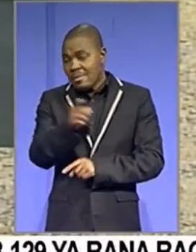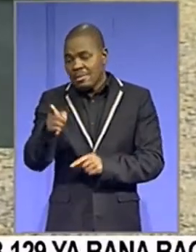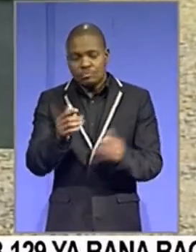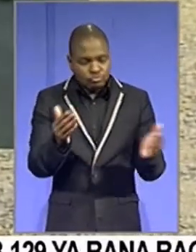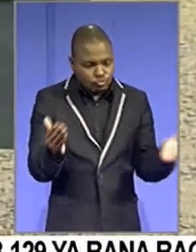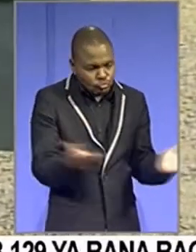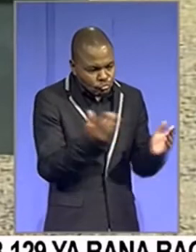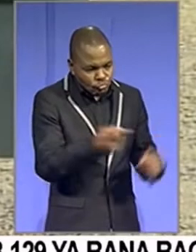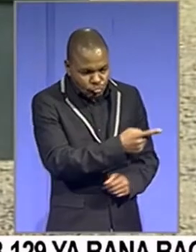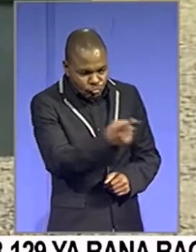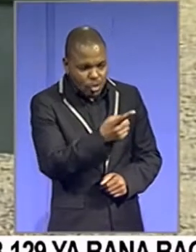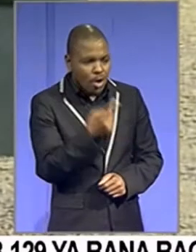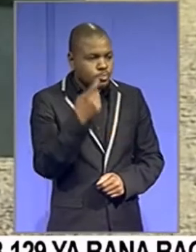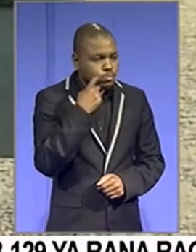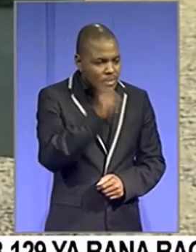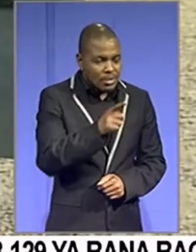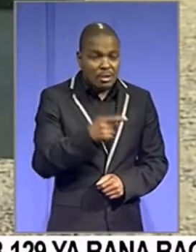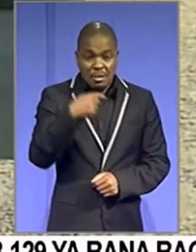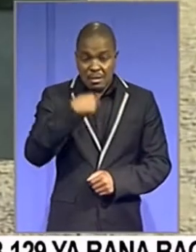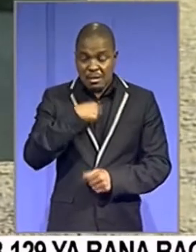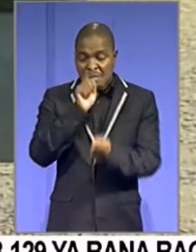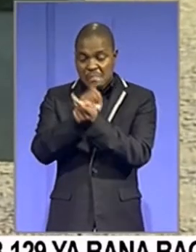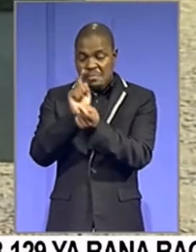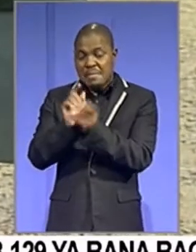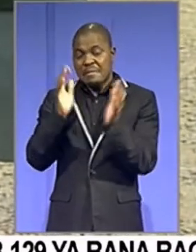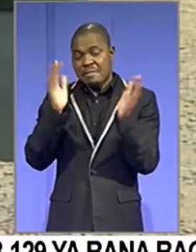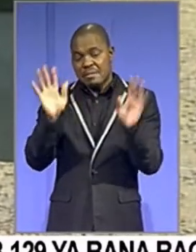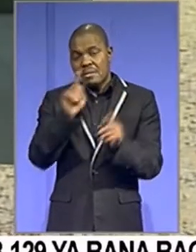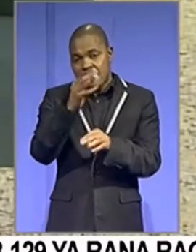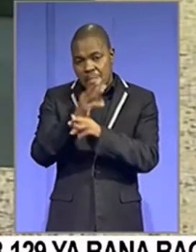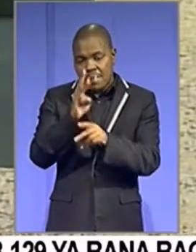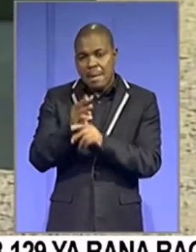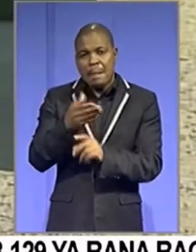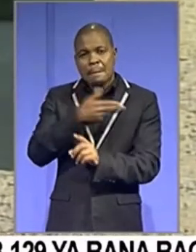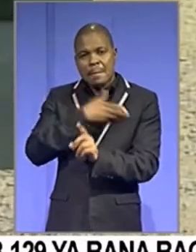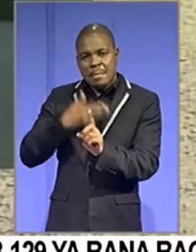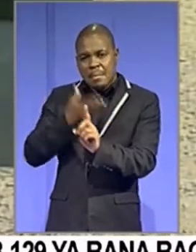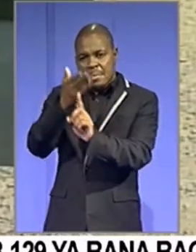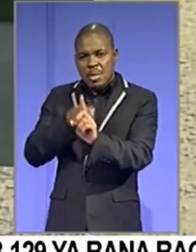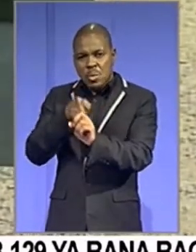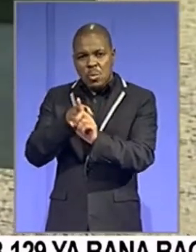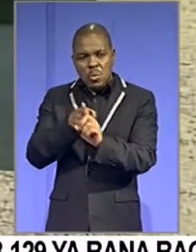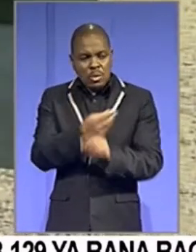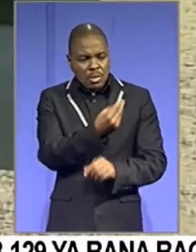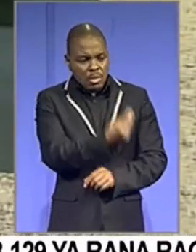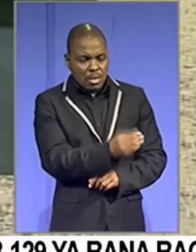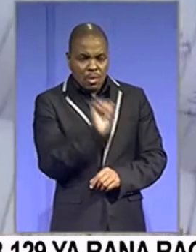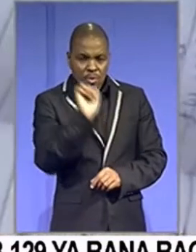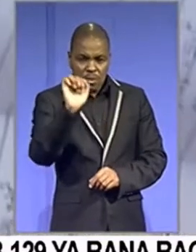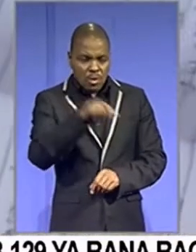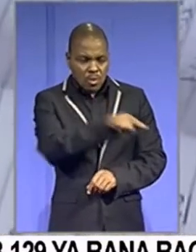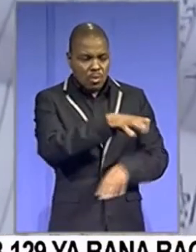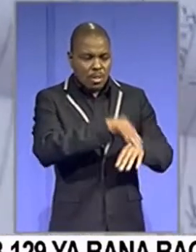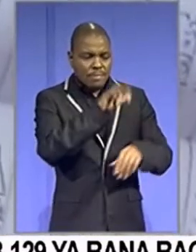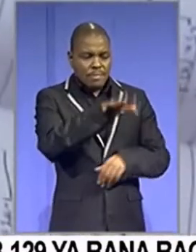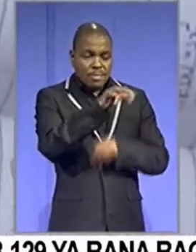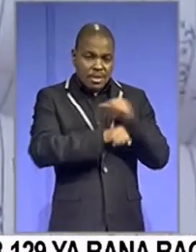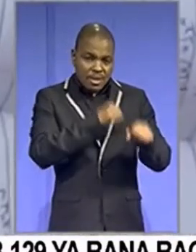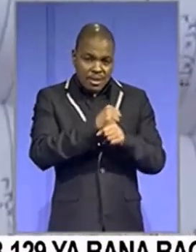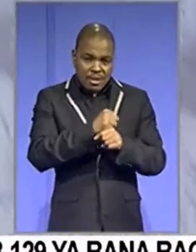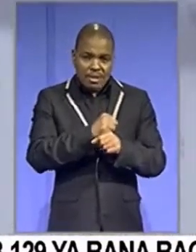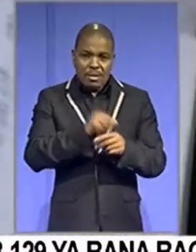bana ba bona. Ke kopane le batswadi where in go bile le mme wa ngwana o fetsang go ba le ngwana wa 15 years